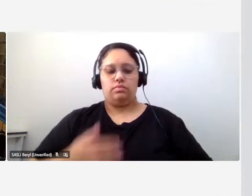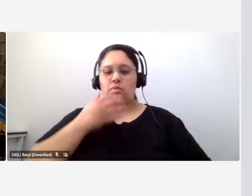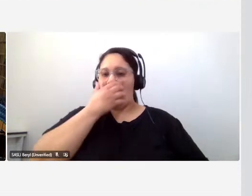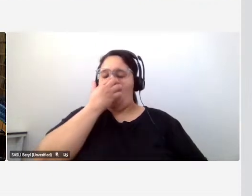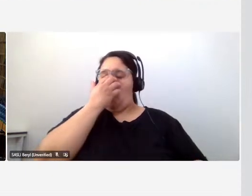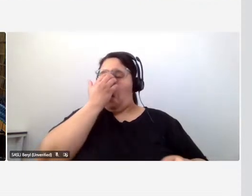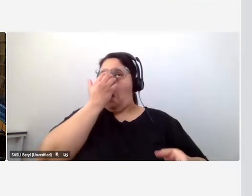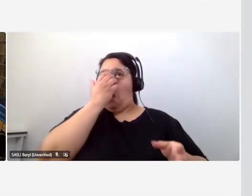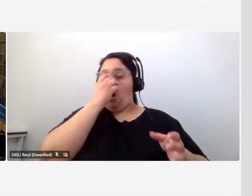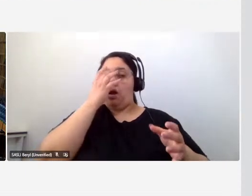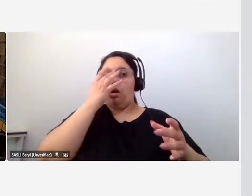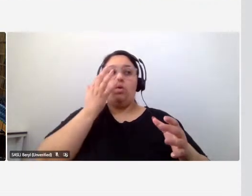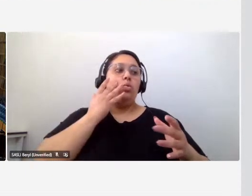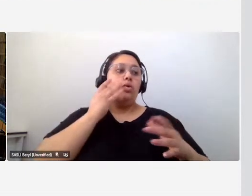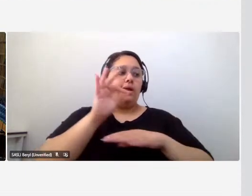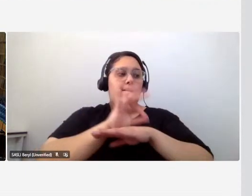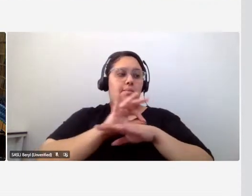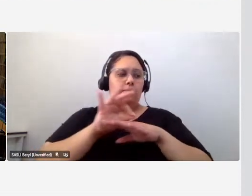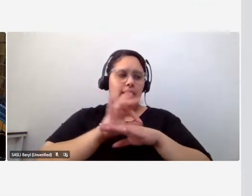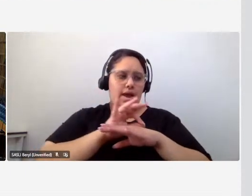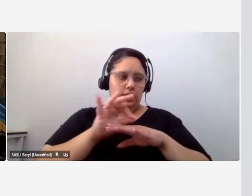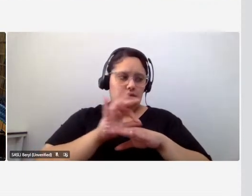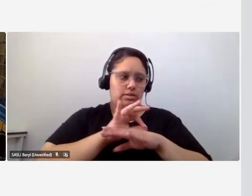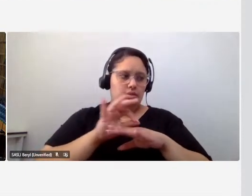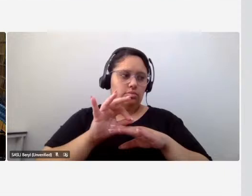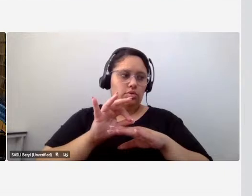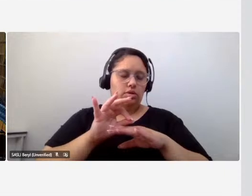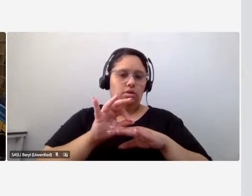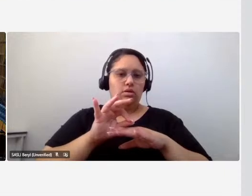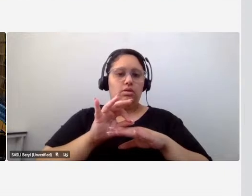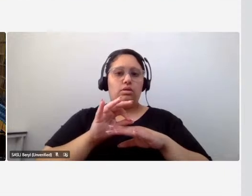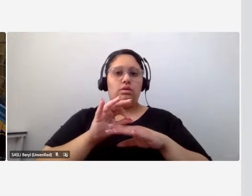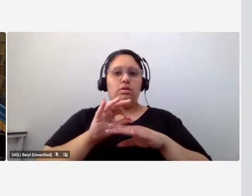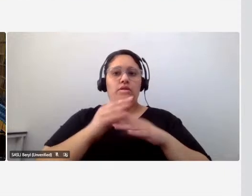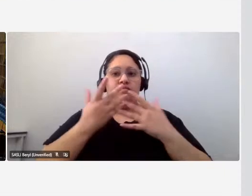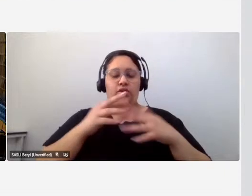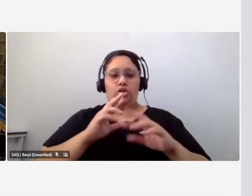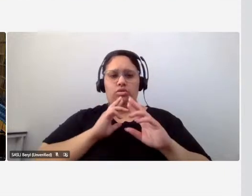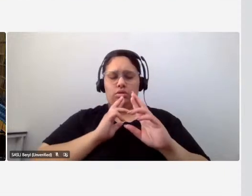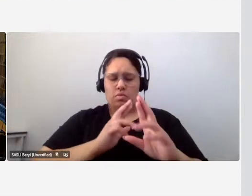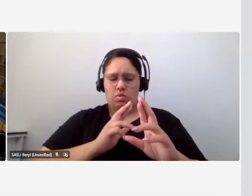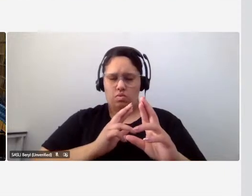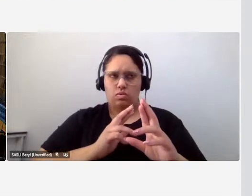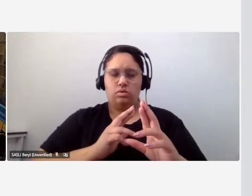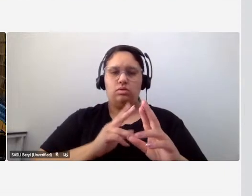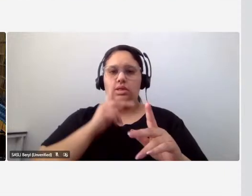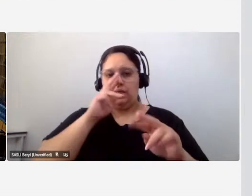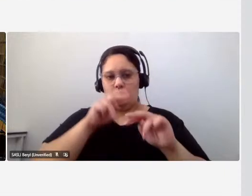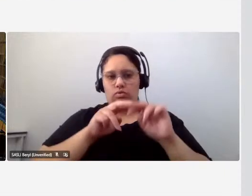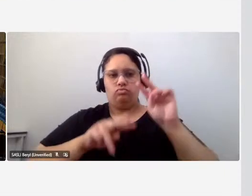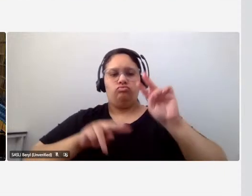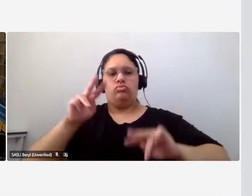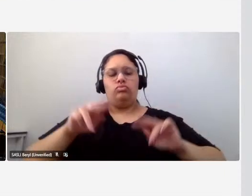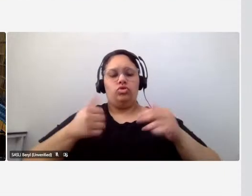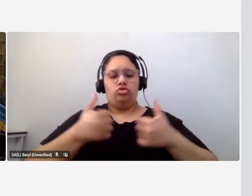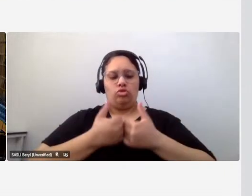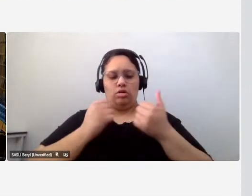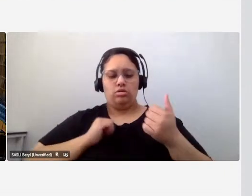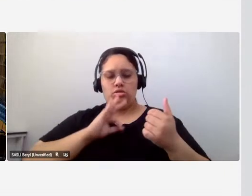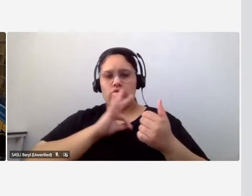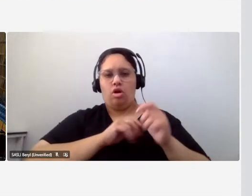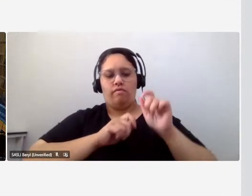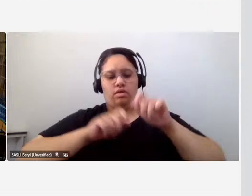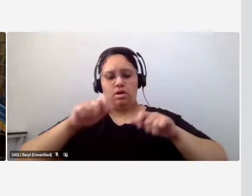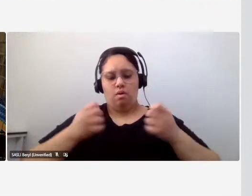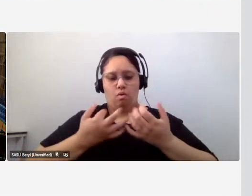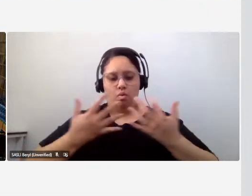where plans are reported to address the challenge of staff complements.